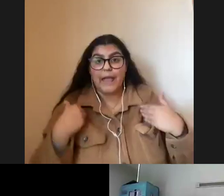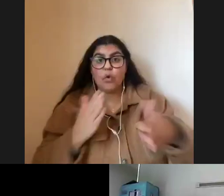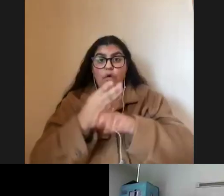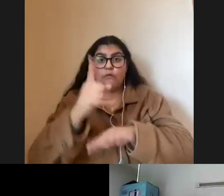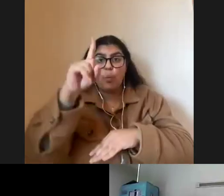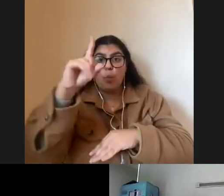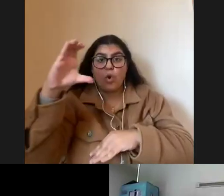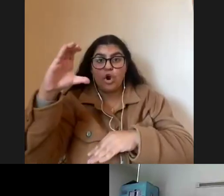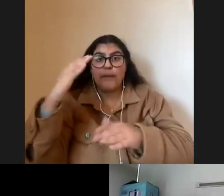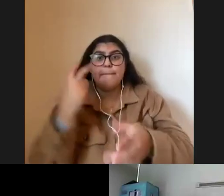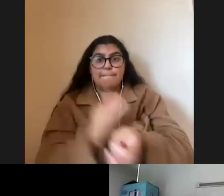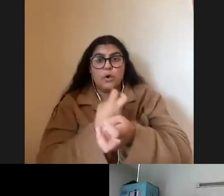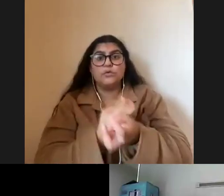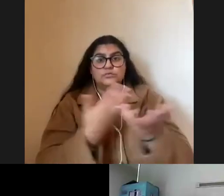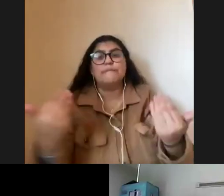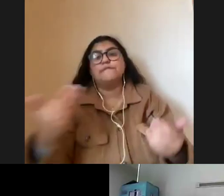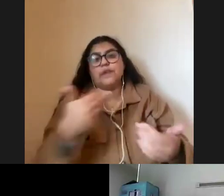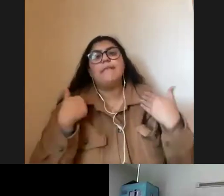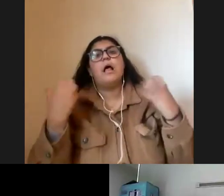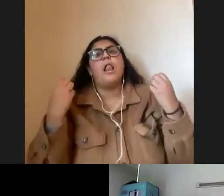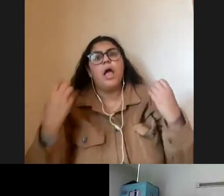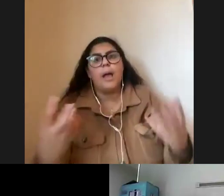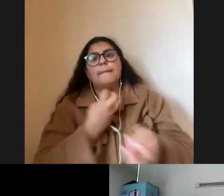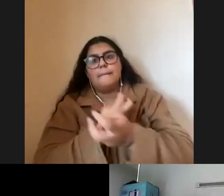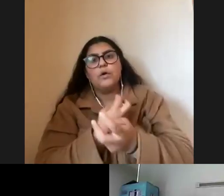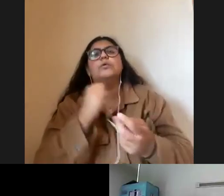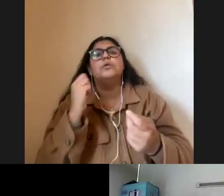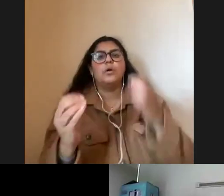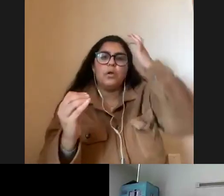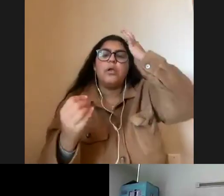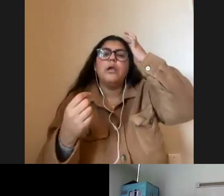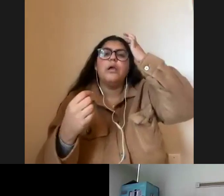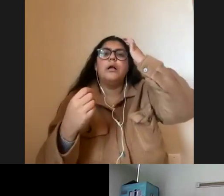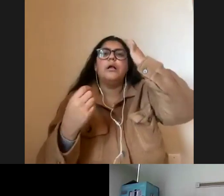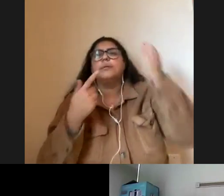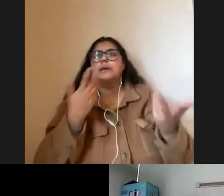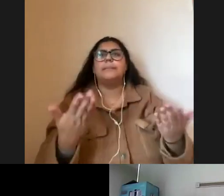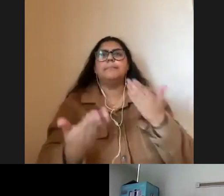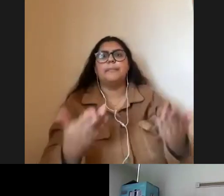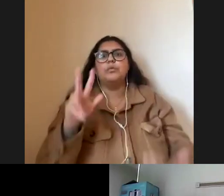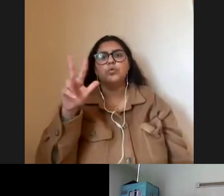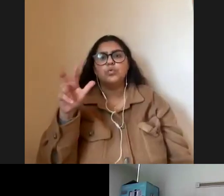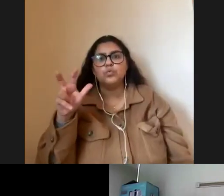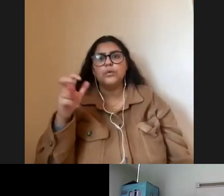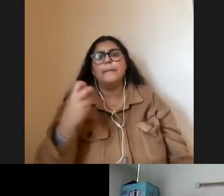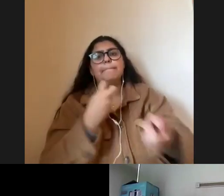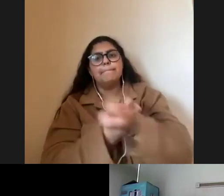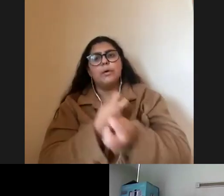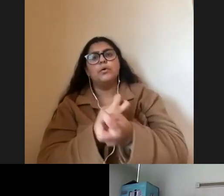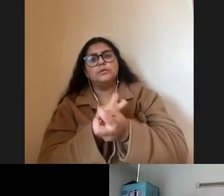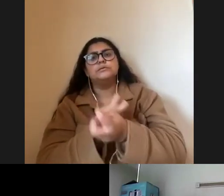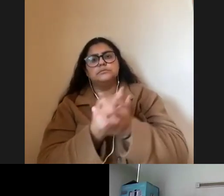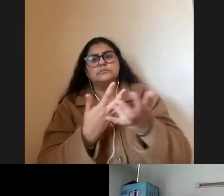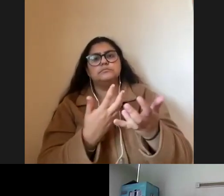fish have a lot of bones. So overall, maybe I would say like 300 bones, kind of within like